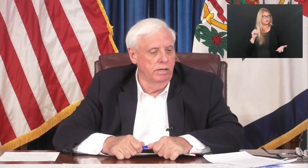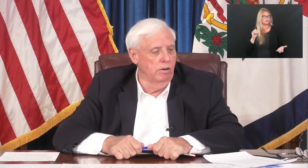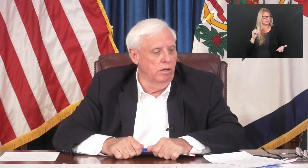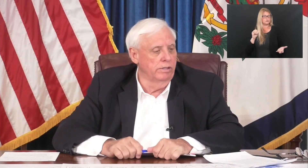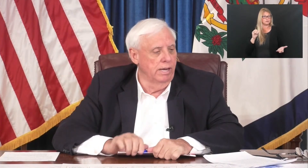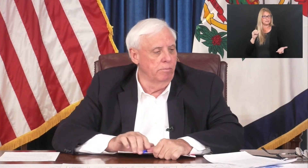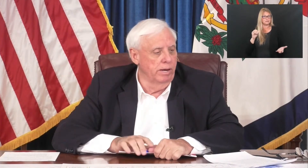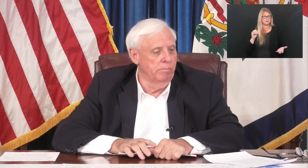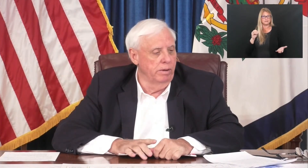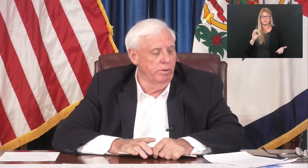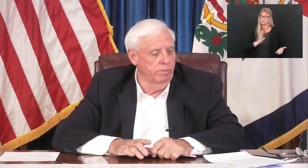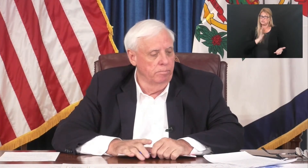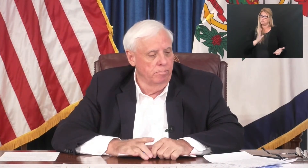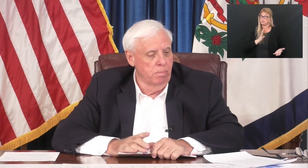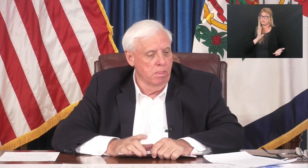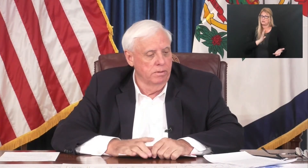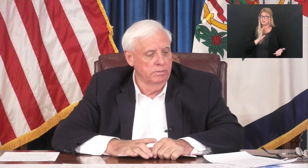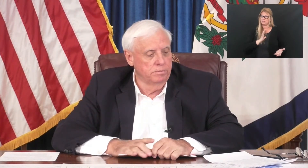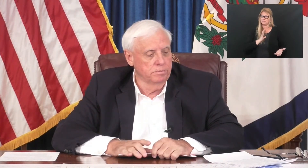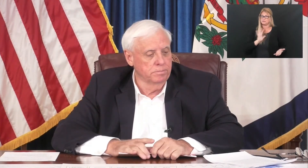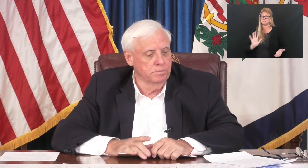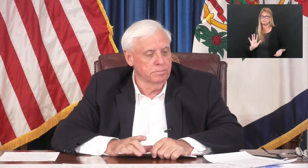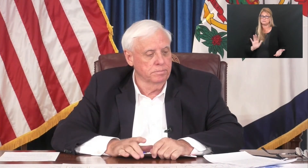ladies, you know, all the time when I've met with them.